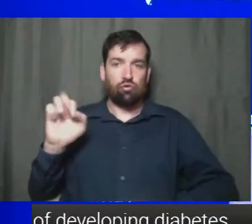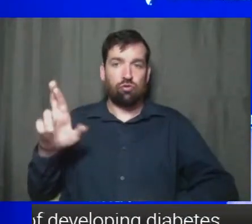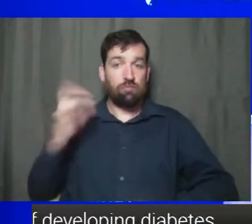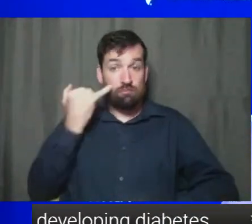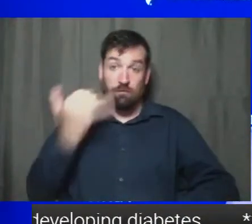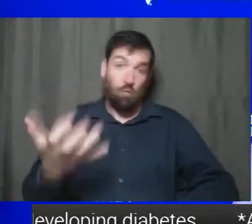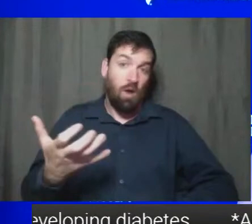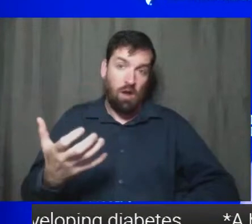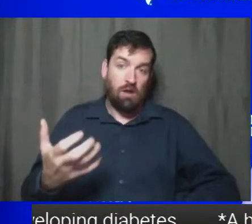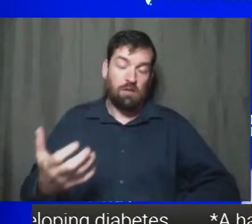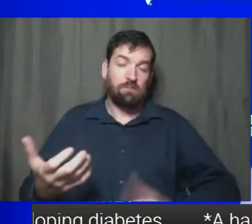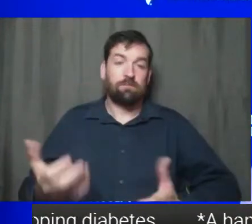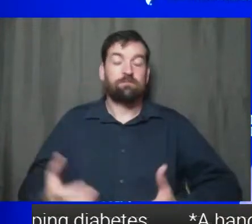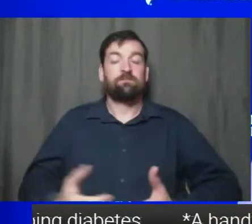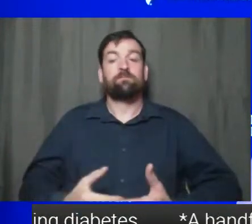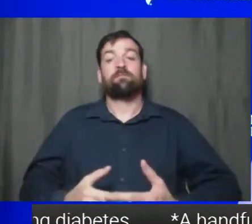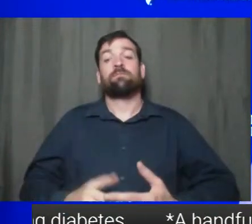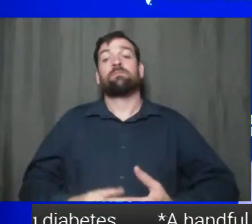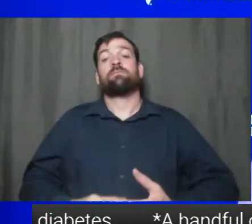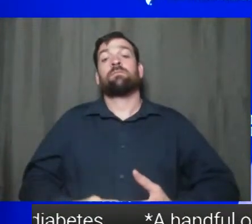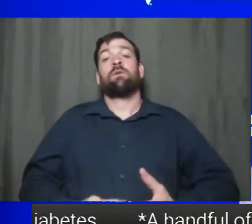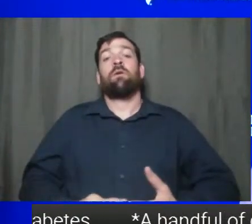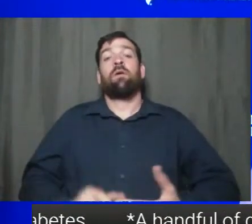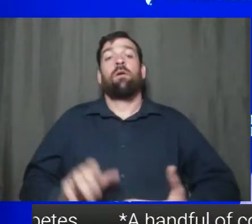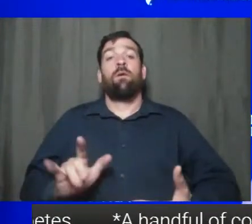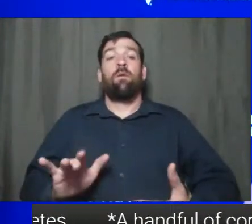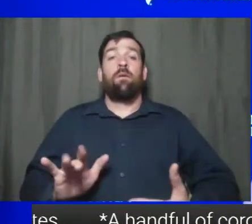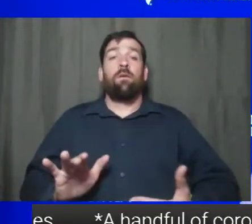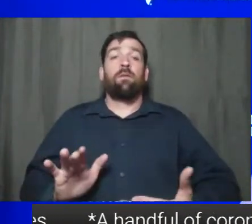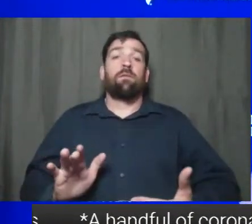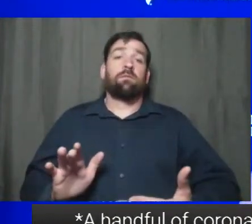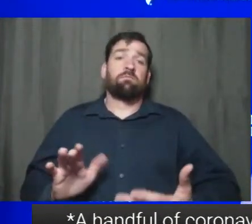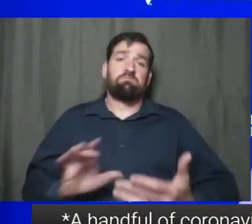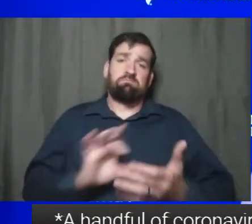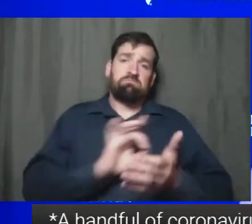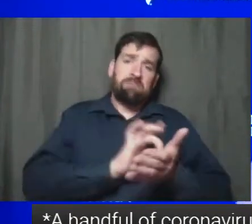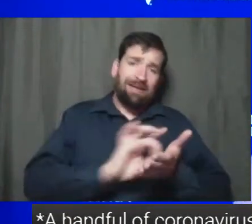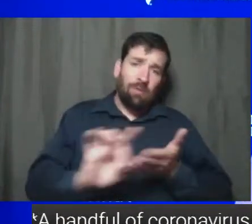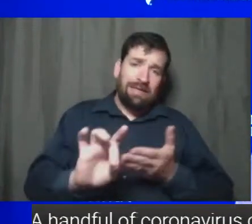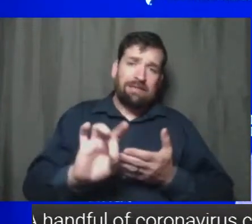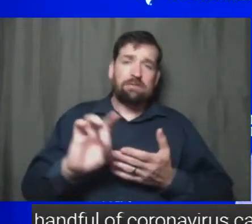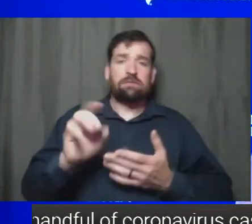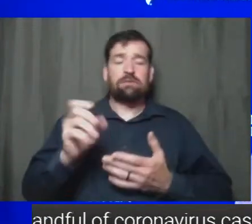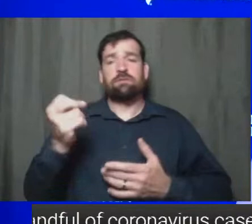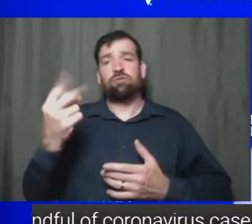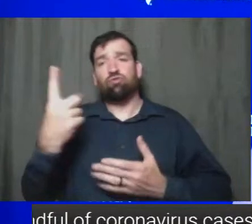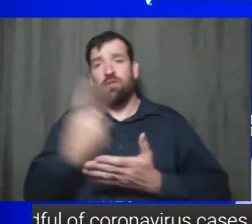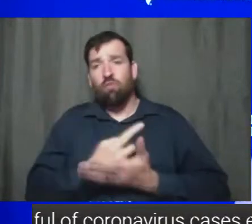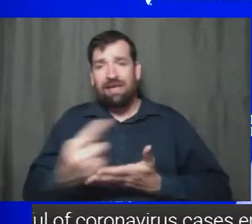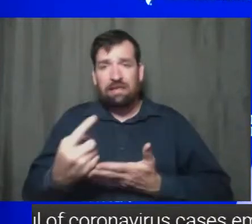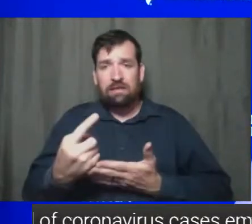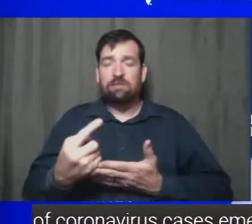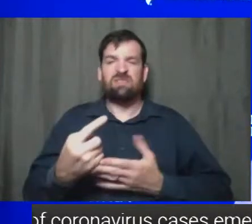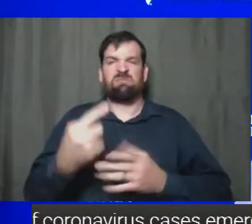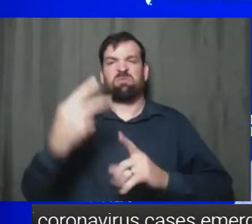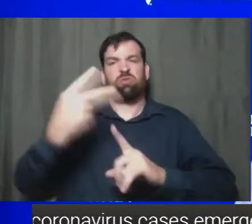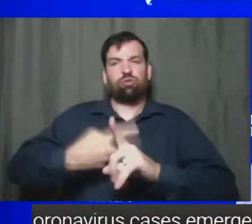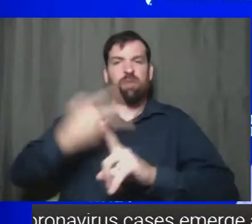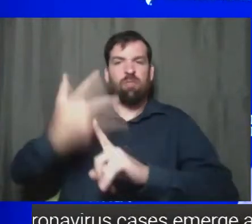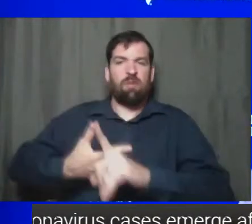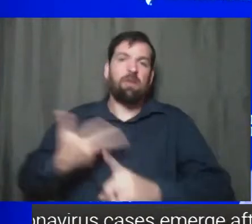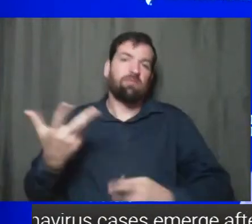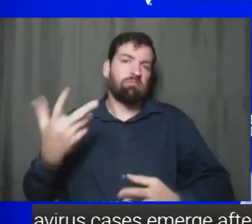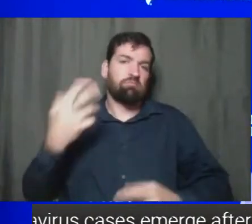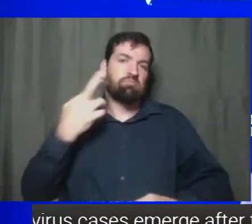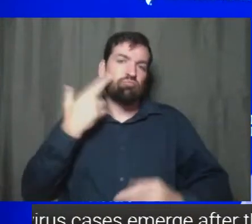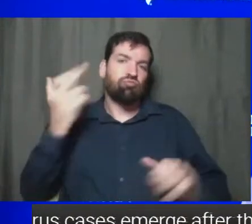Certainly doing that, 8 weeks to 12 weeks, so 2 to 3 months is reasonable as well. We know there is information